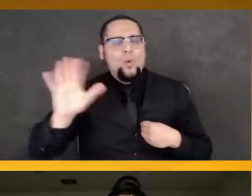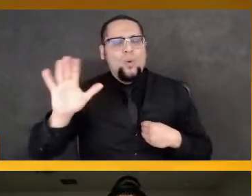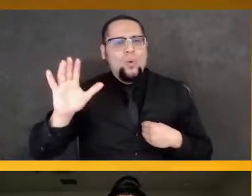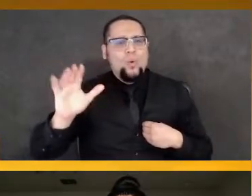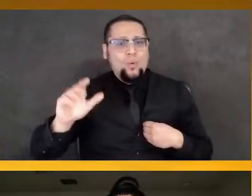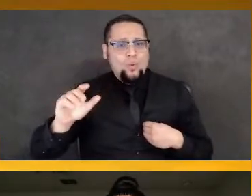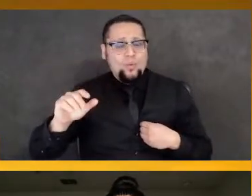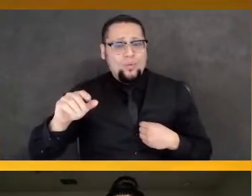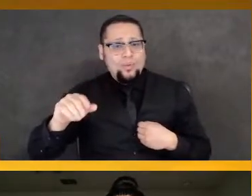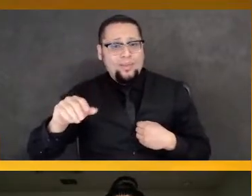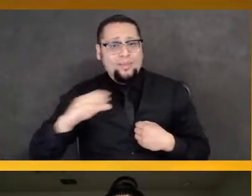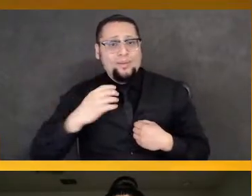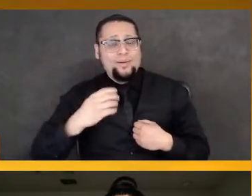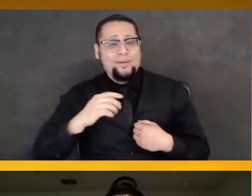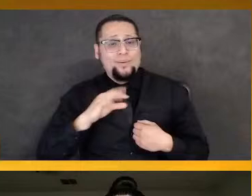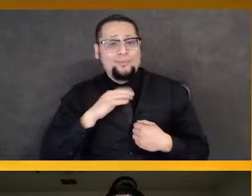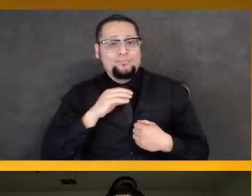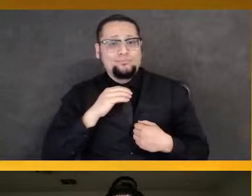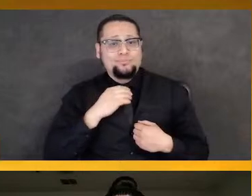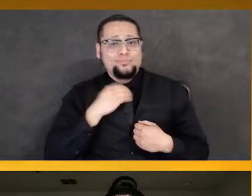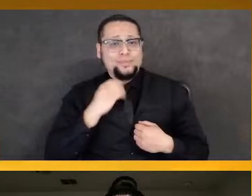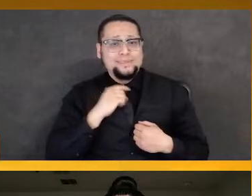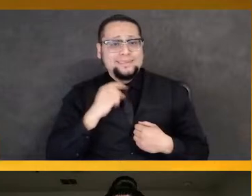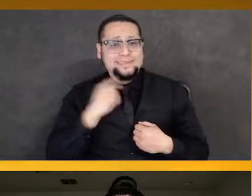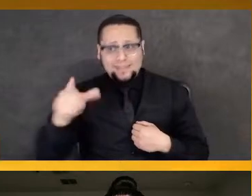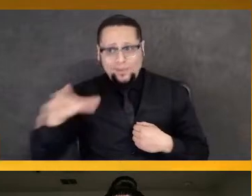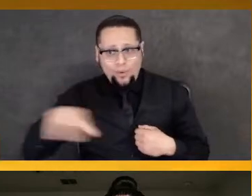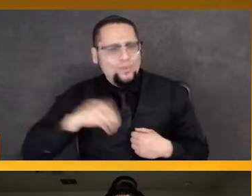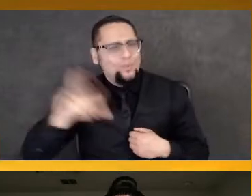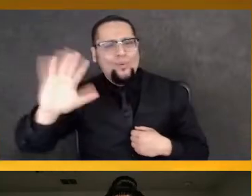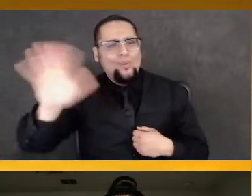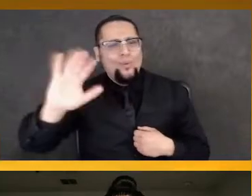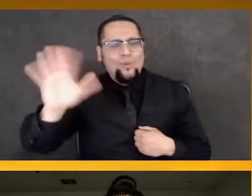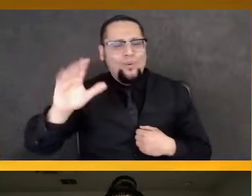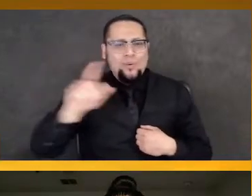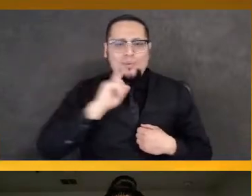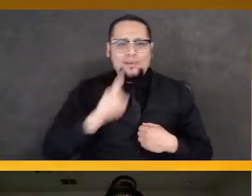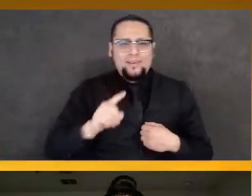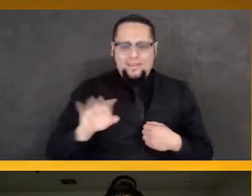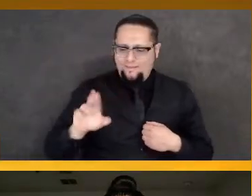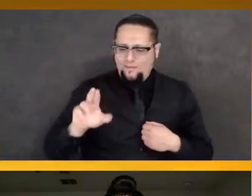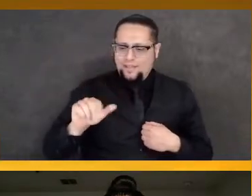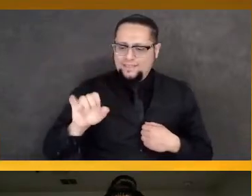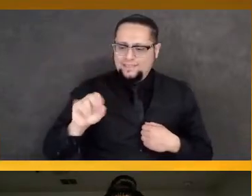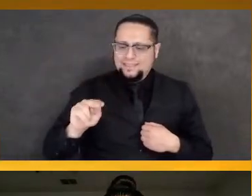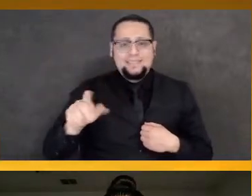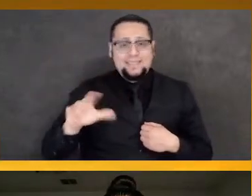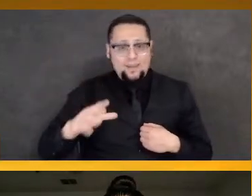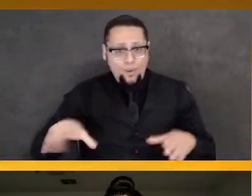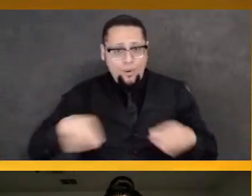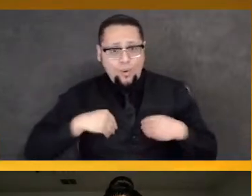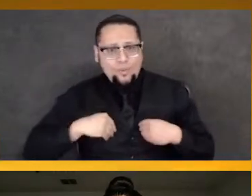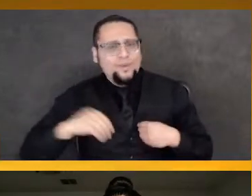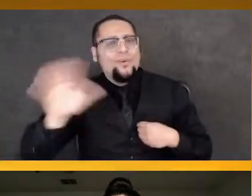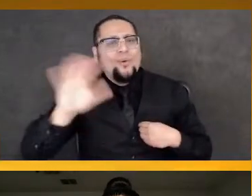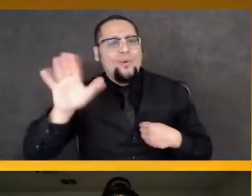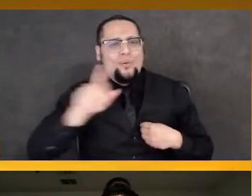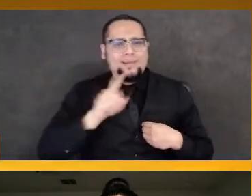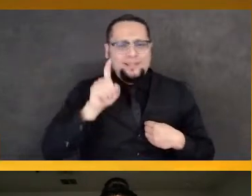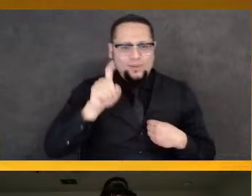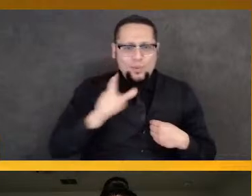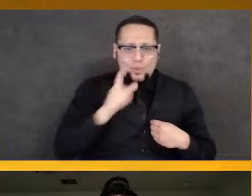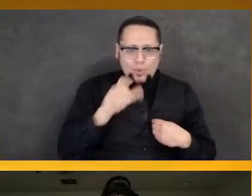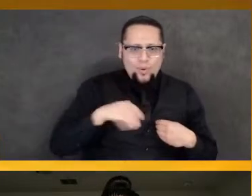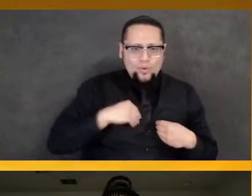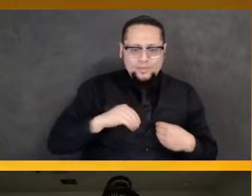at that time, the Franciscans were like having bonding with these people because they love nature as much